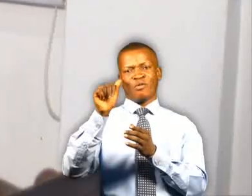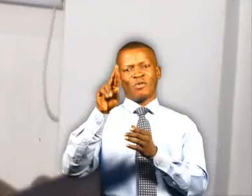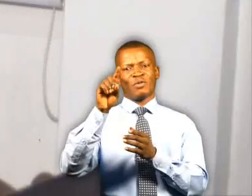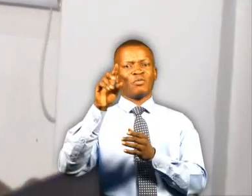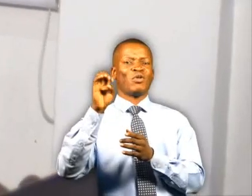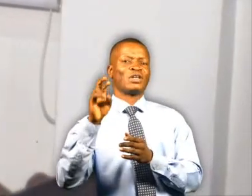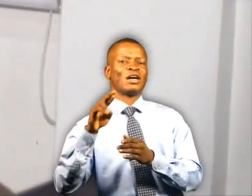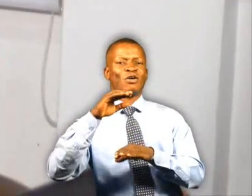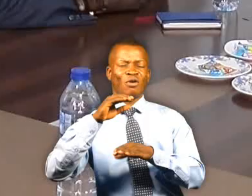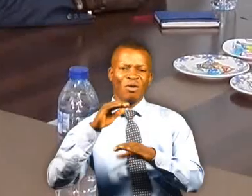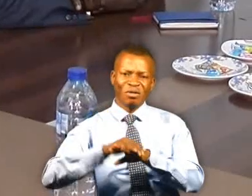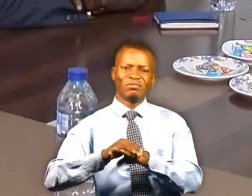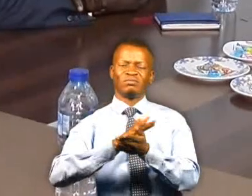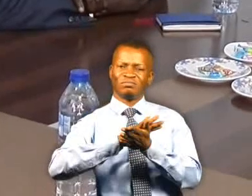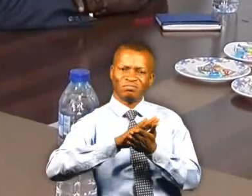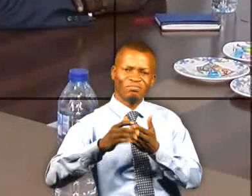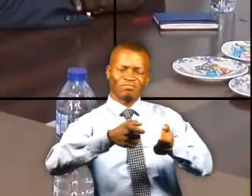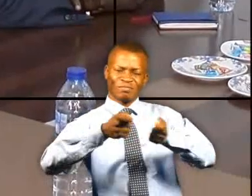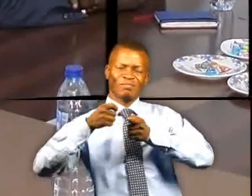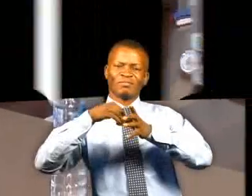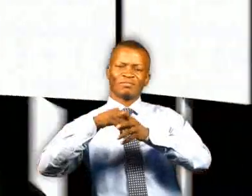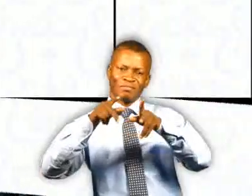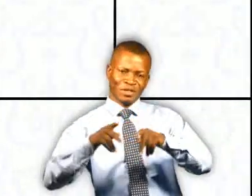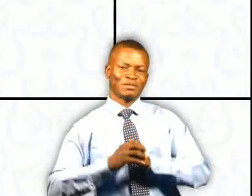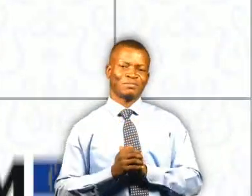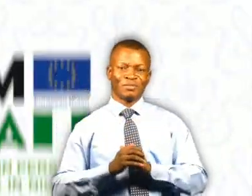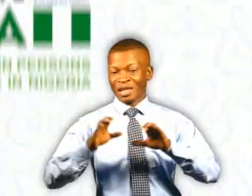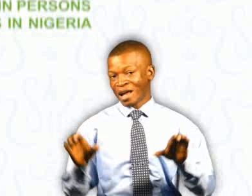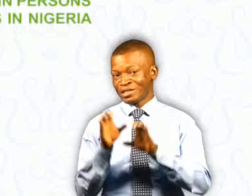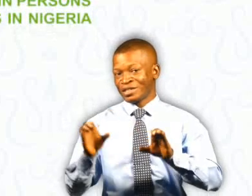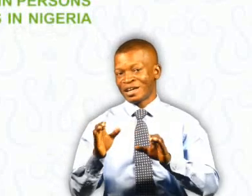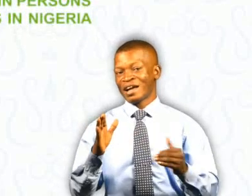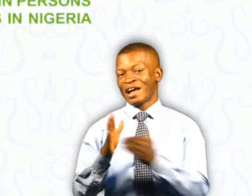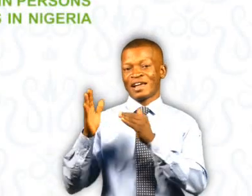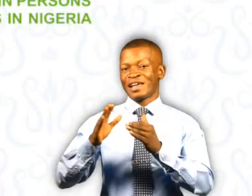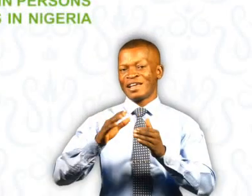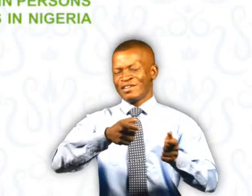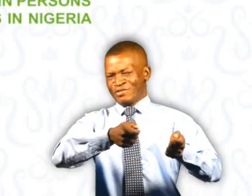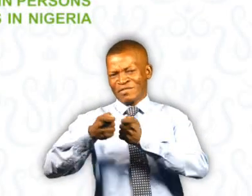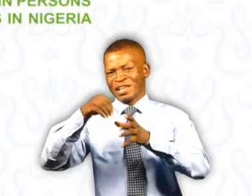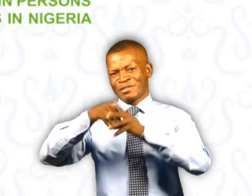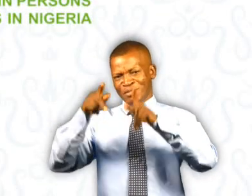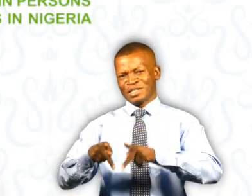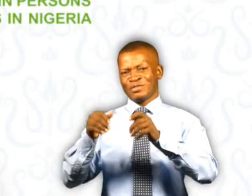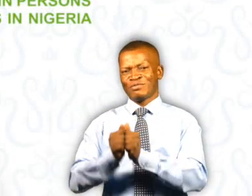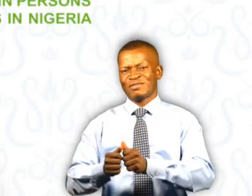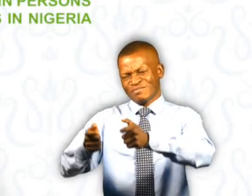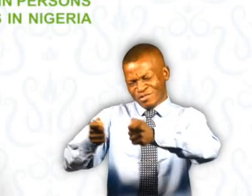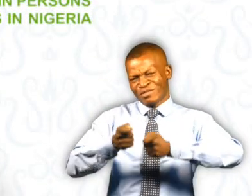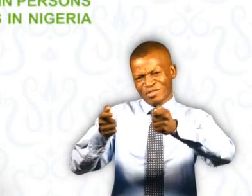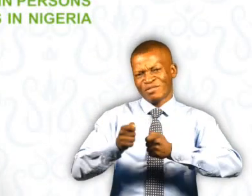Force on the eradication of trafficking in persons. Action against trafficking in persons and smuggling